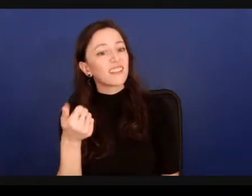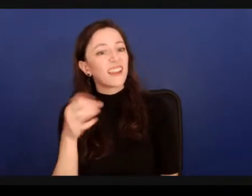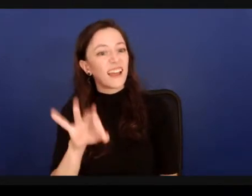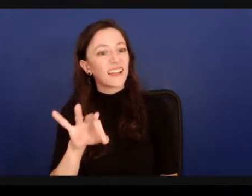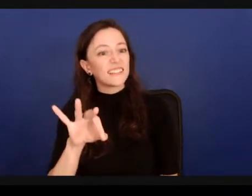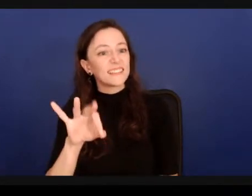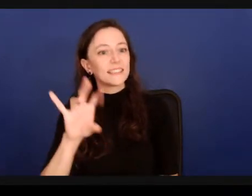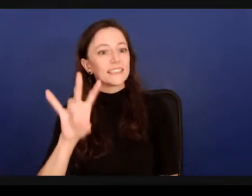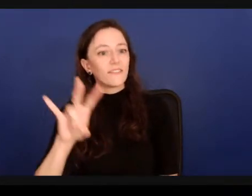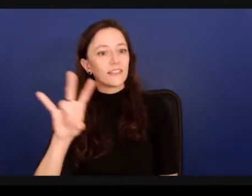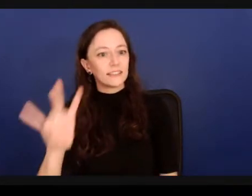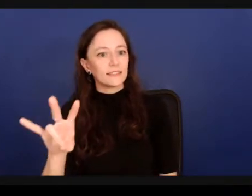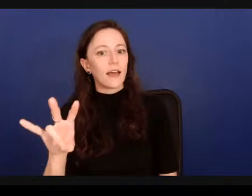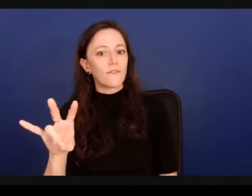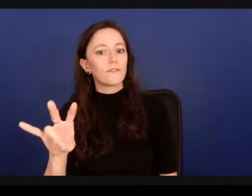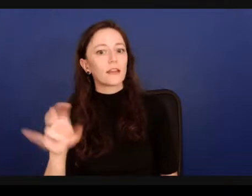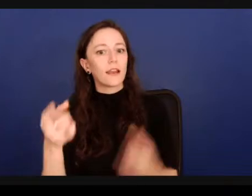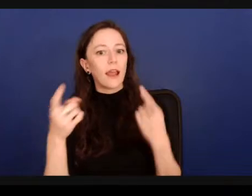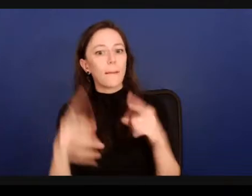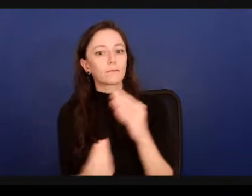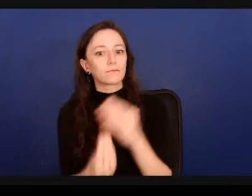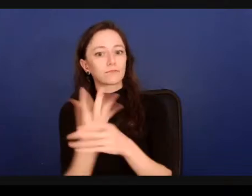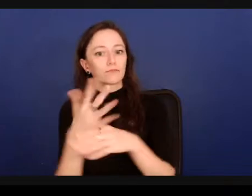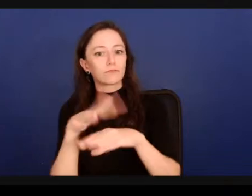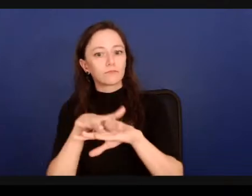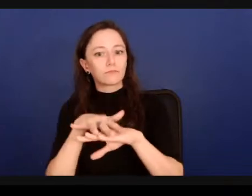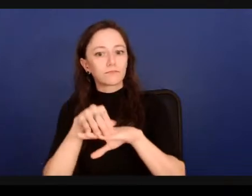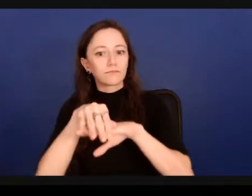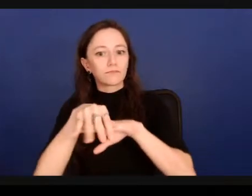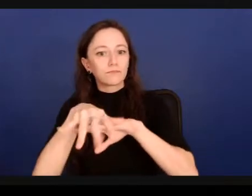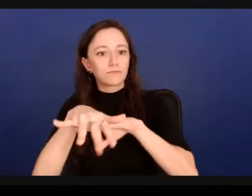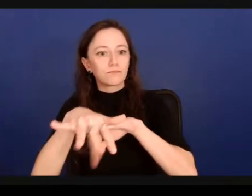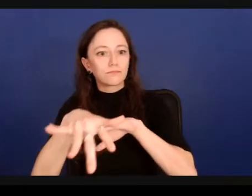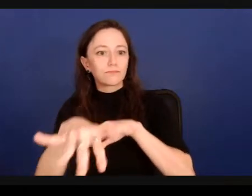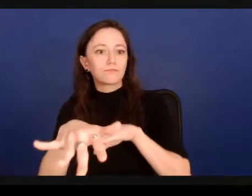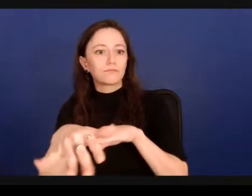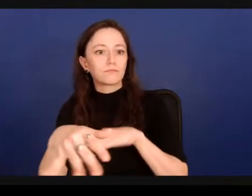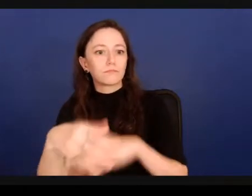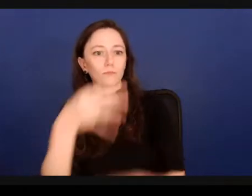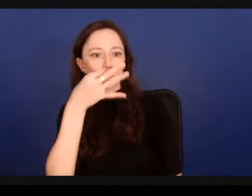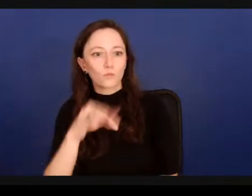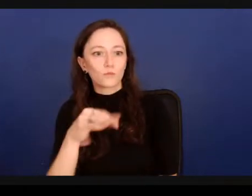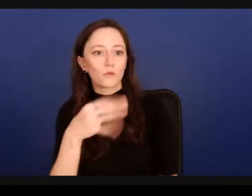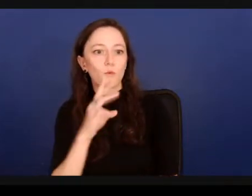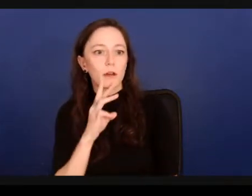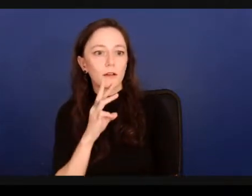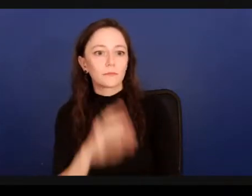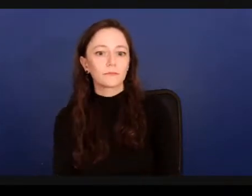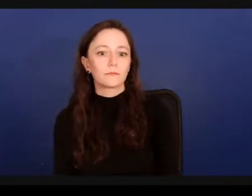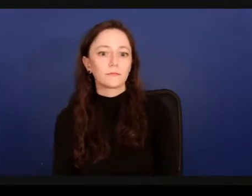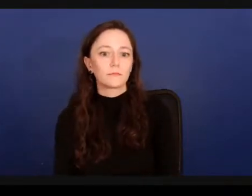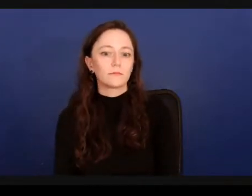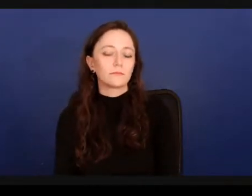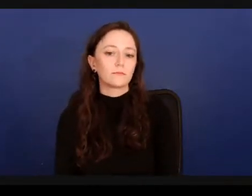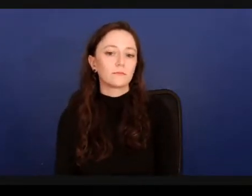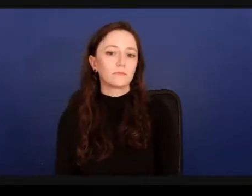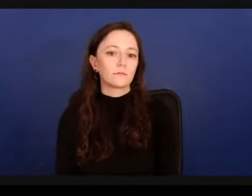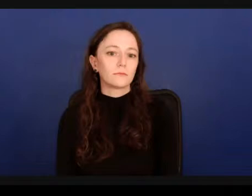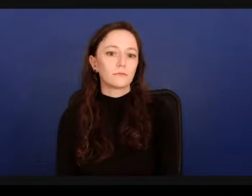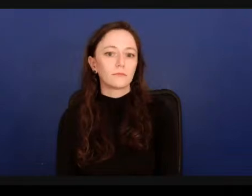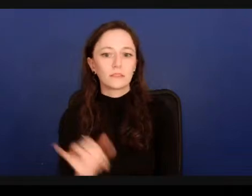of Pu'ikiai over here putting a flow down as well. Similar to this Pu'u'o